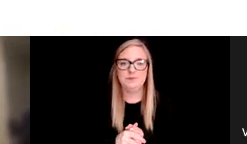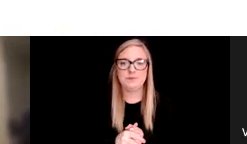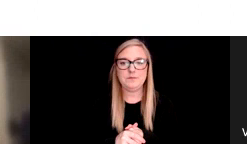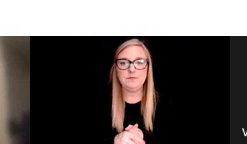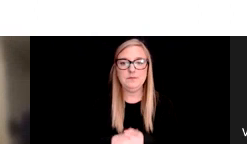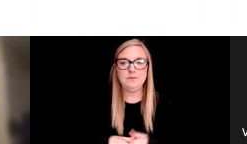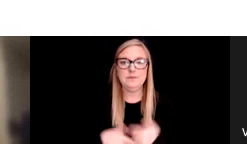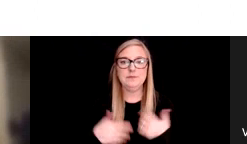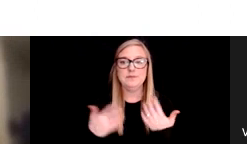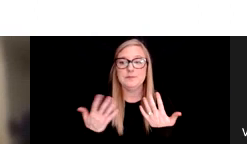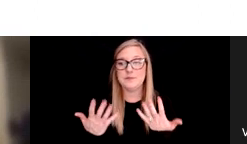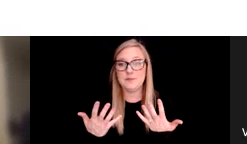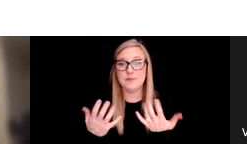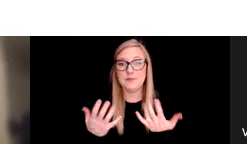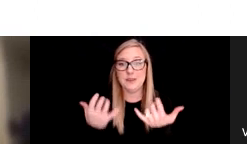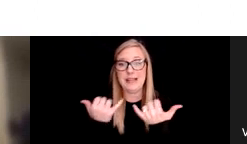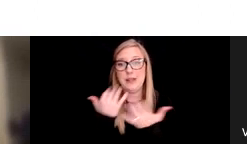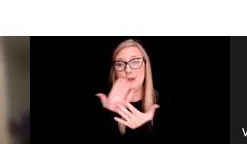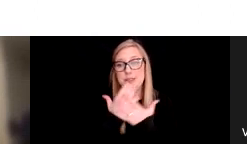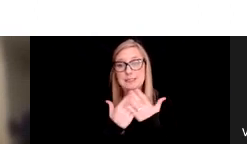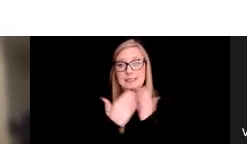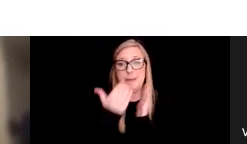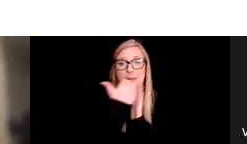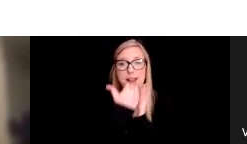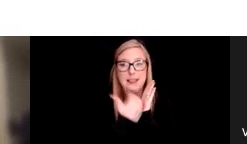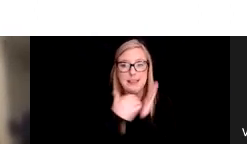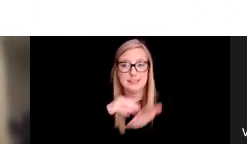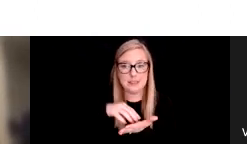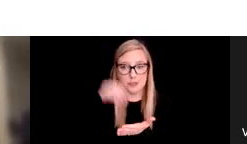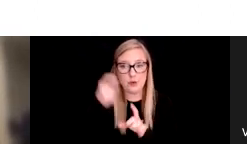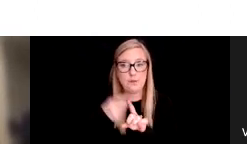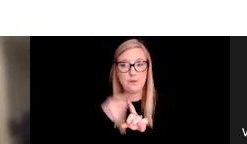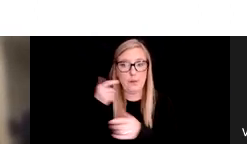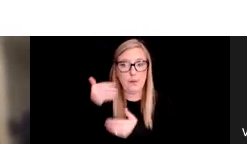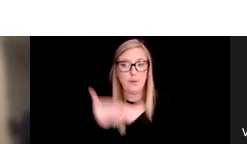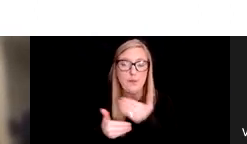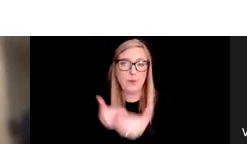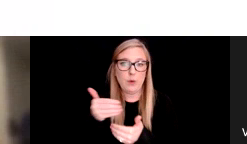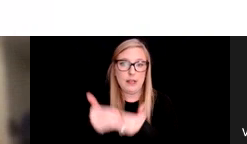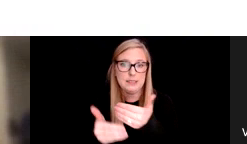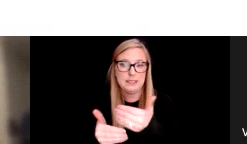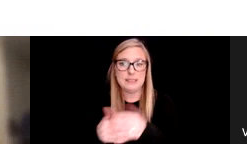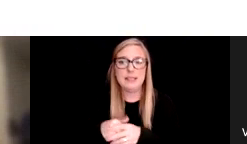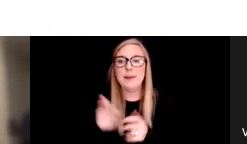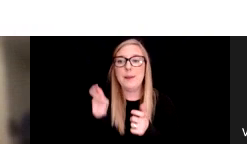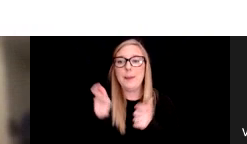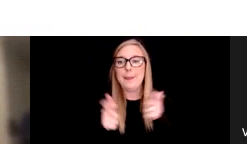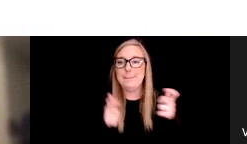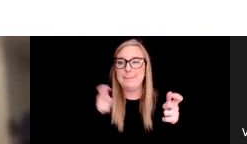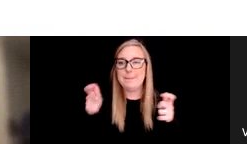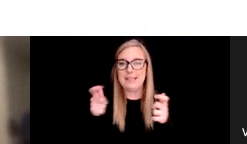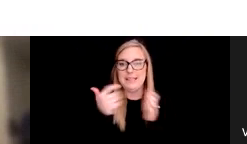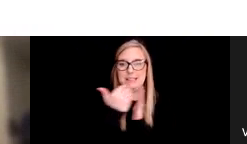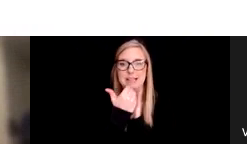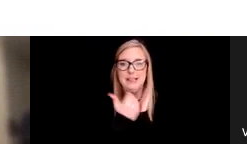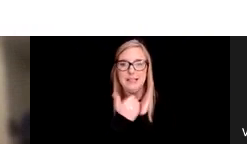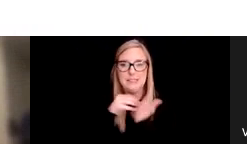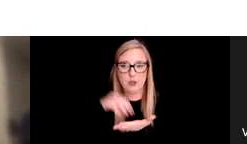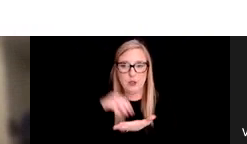And so there are some lessons learned from this process. The biggest lesson learned here is